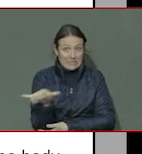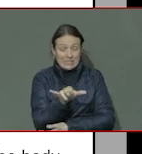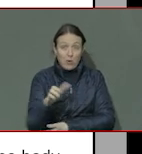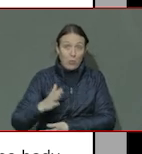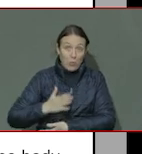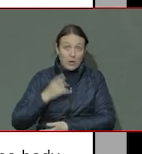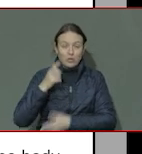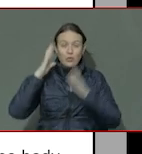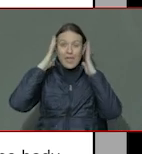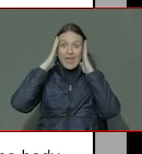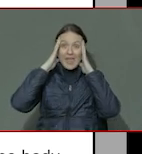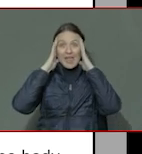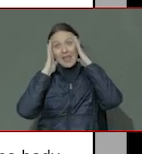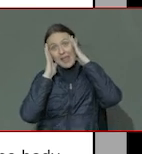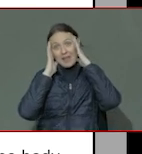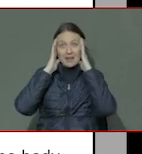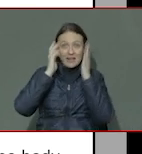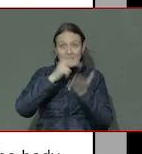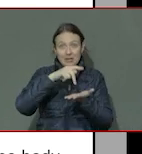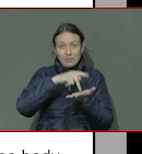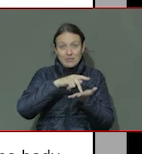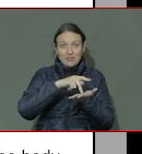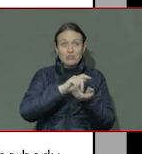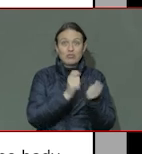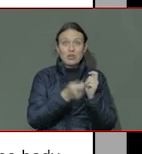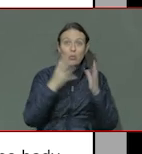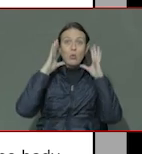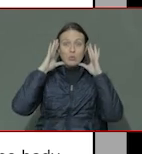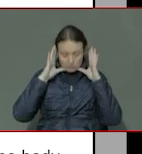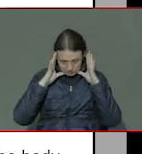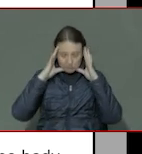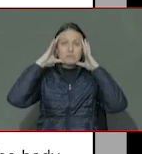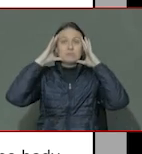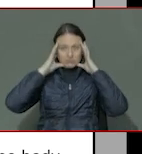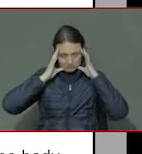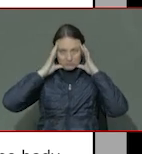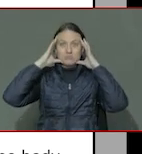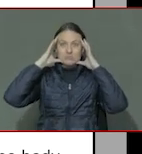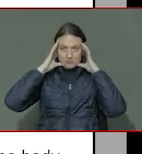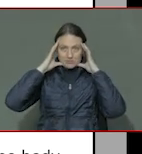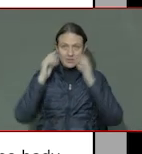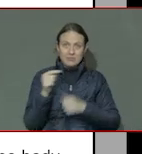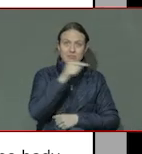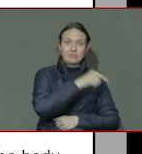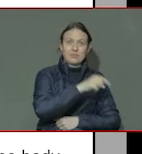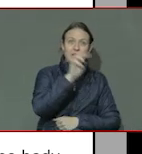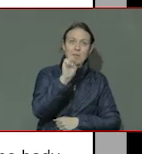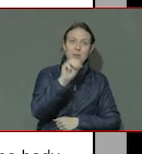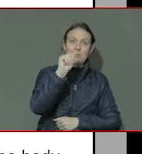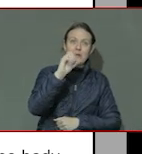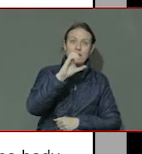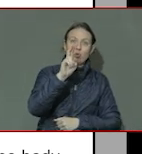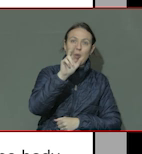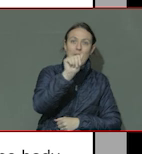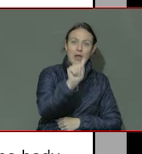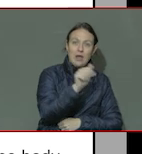position of your head or they nodded or anything like that, it's going to be about the macula, and it's going